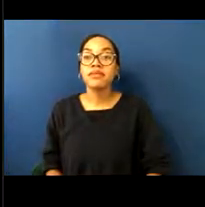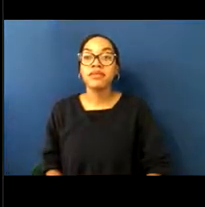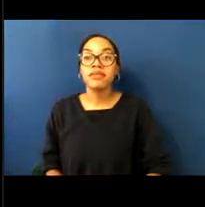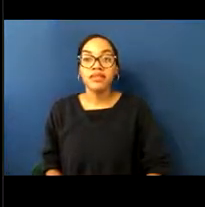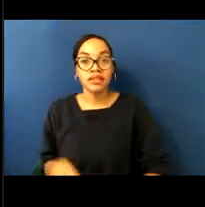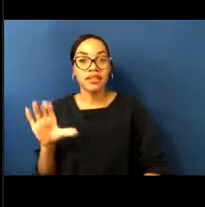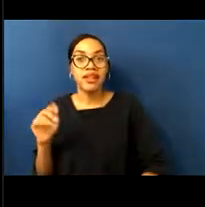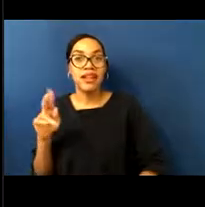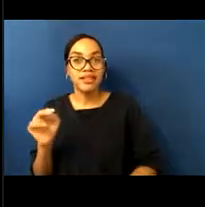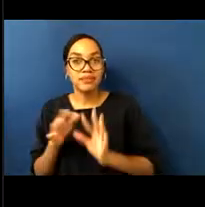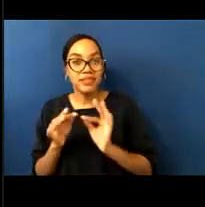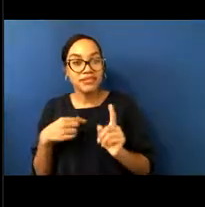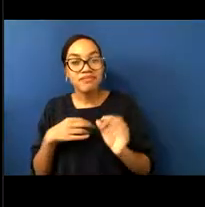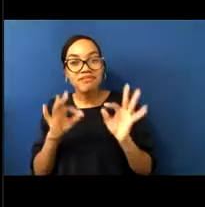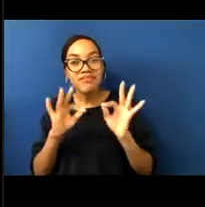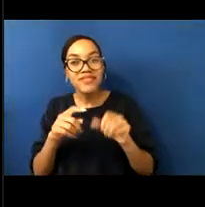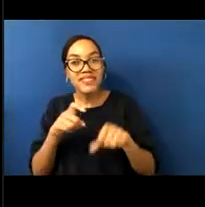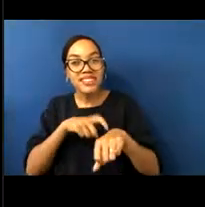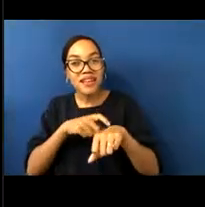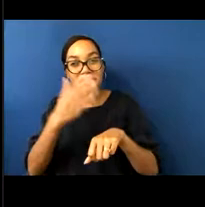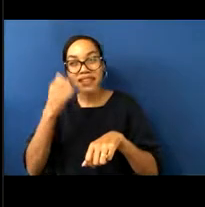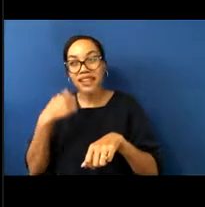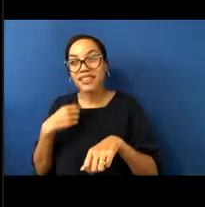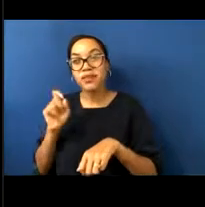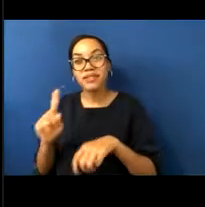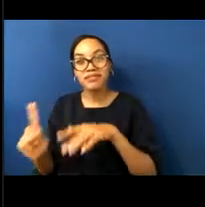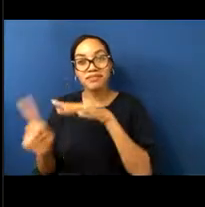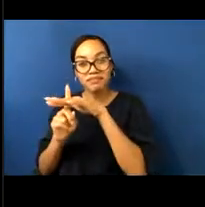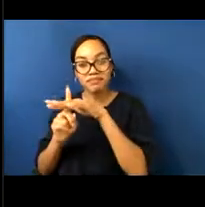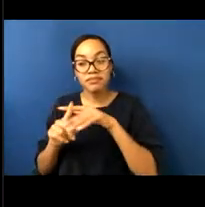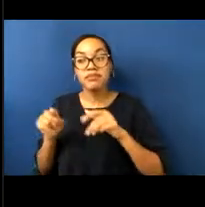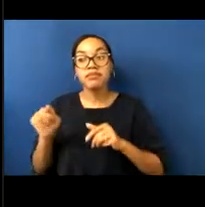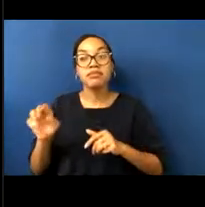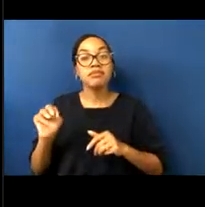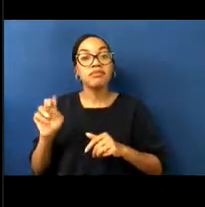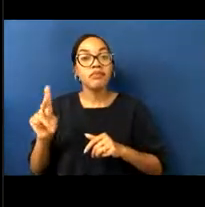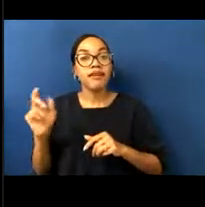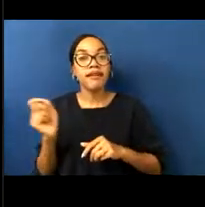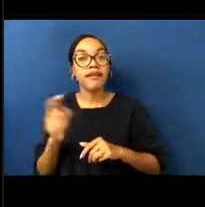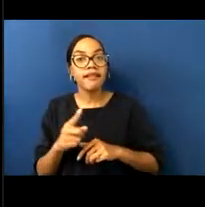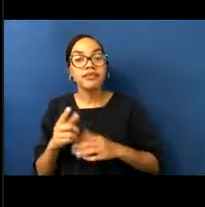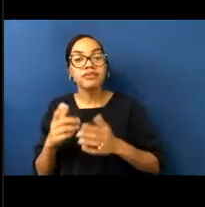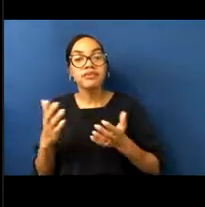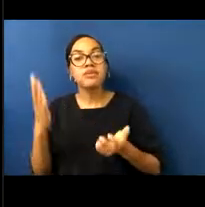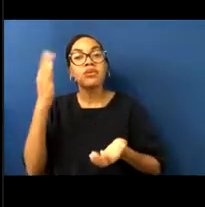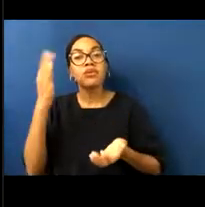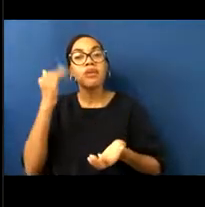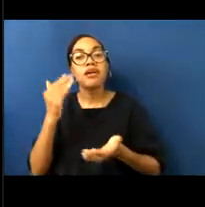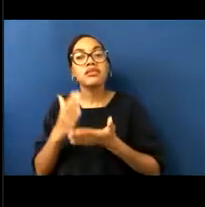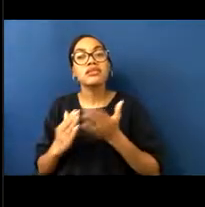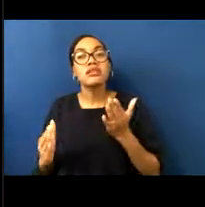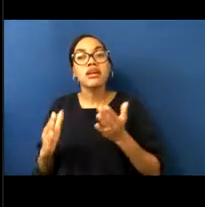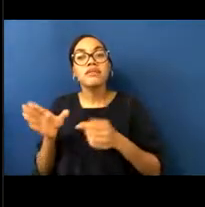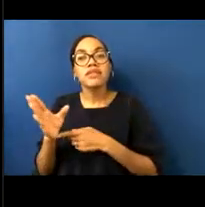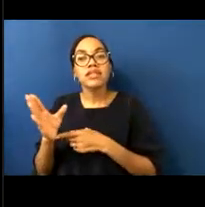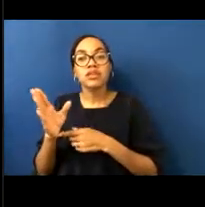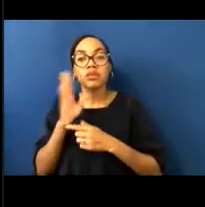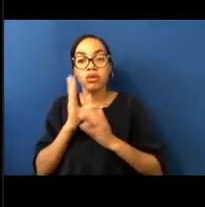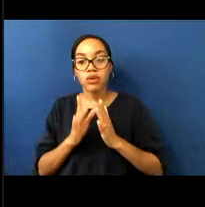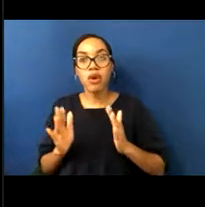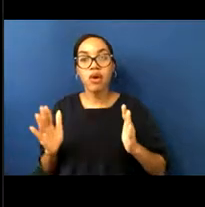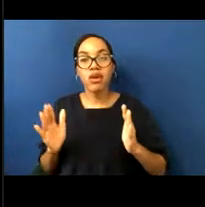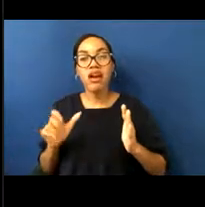timing because we actually just got our first question. Mark asks, why would some fish grow but others shrink in